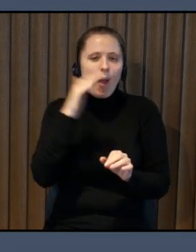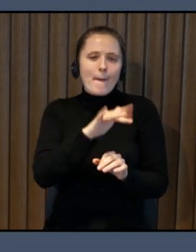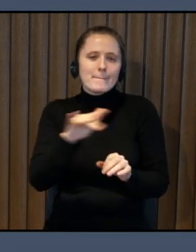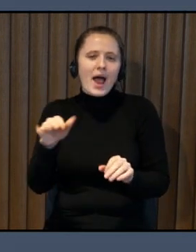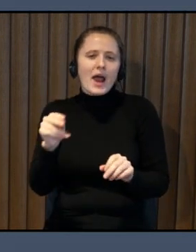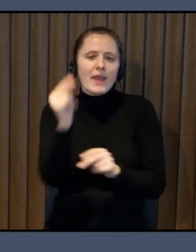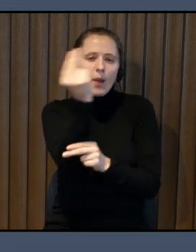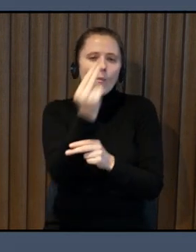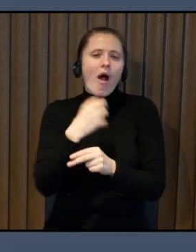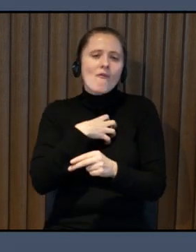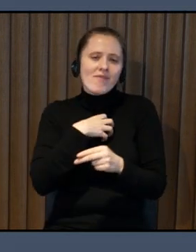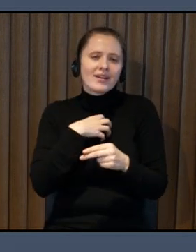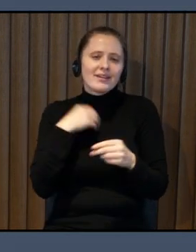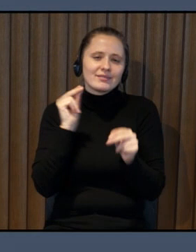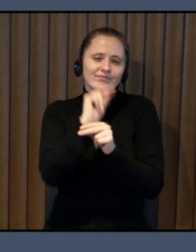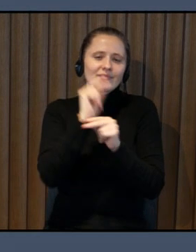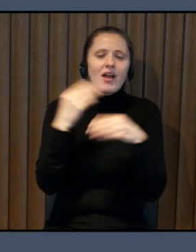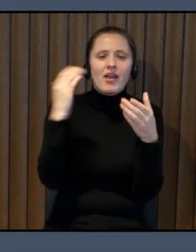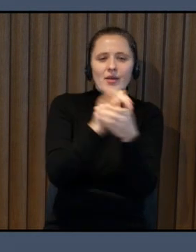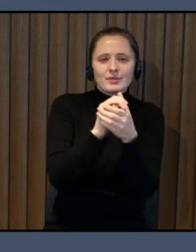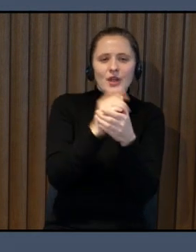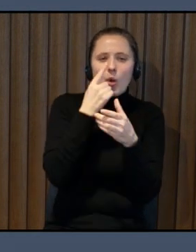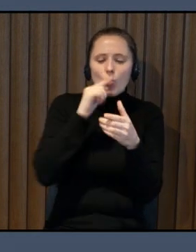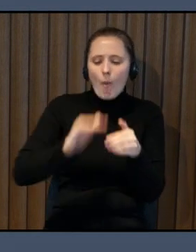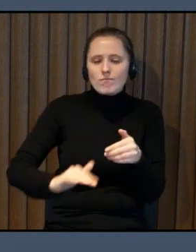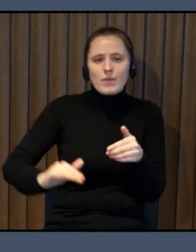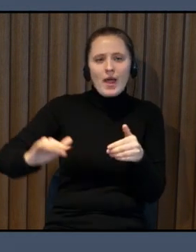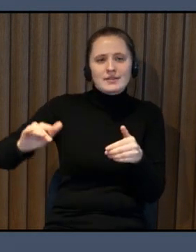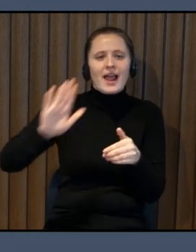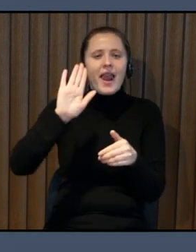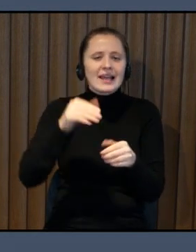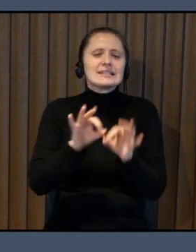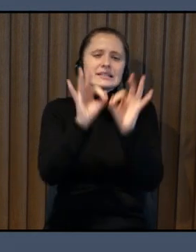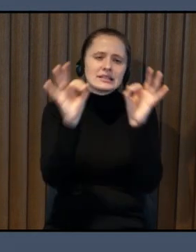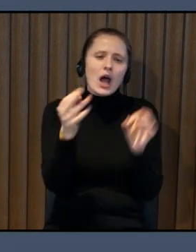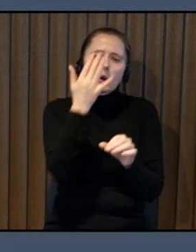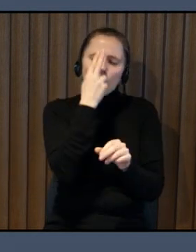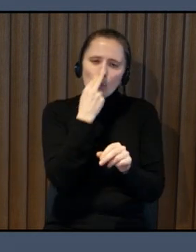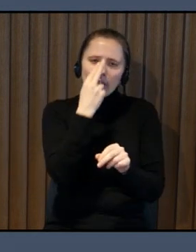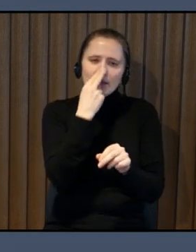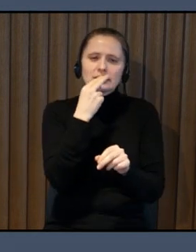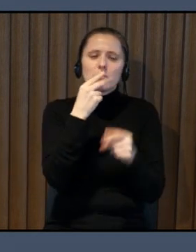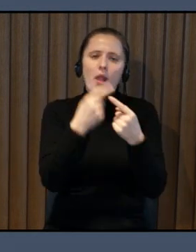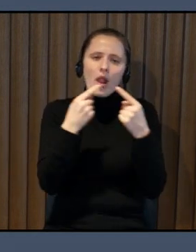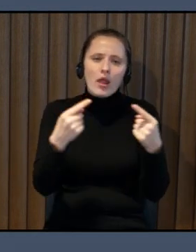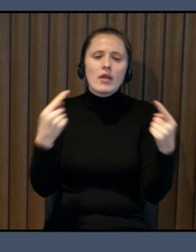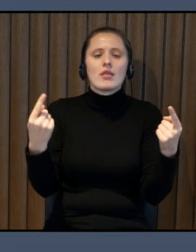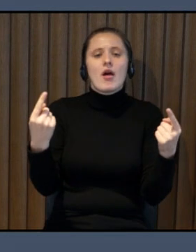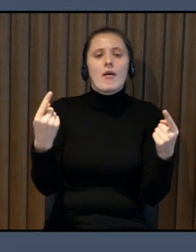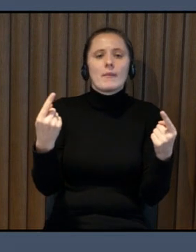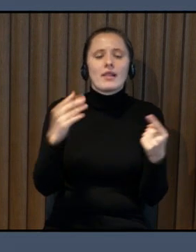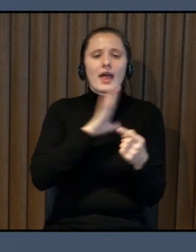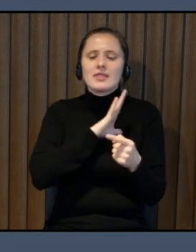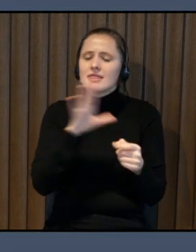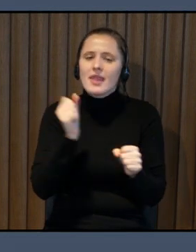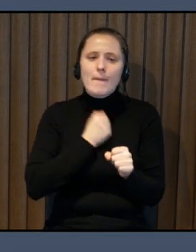their feelings, touching. I believe that children have to be introduced to the arts since the very childhood, so that they